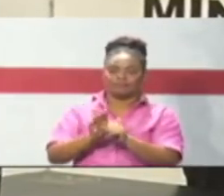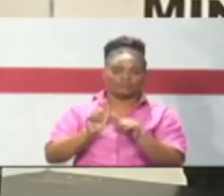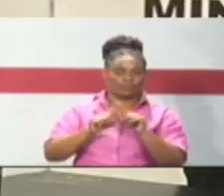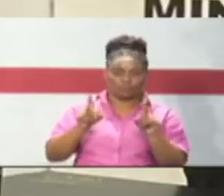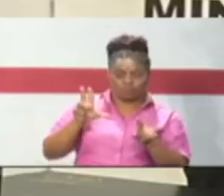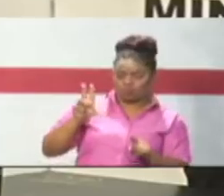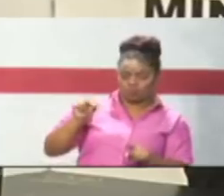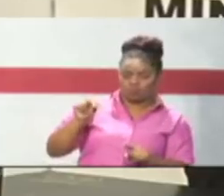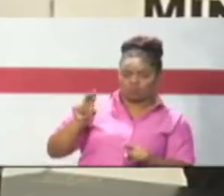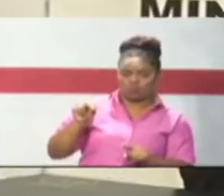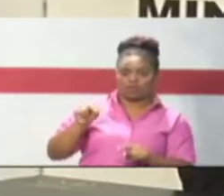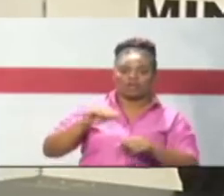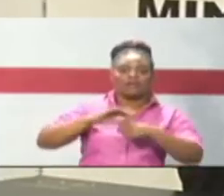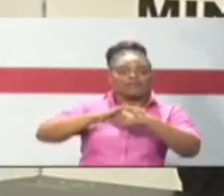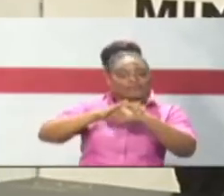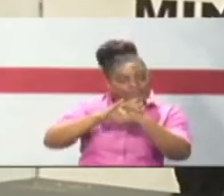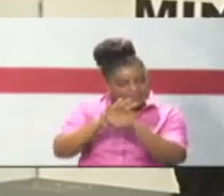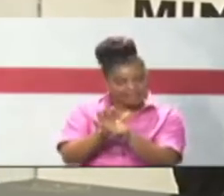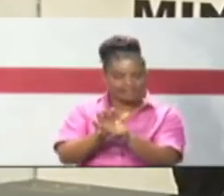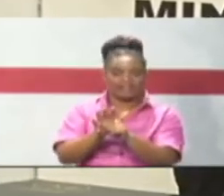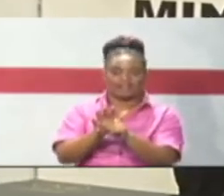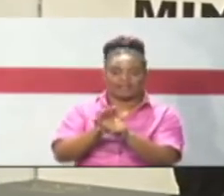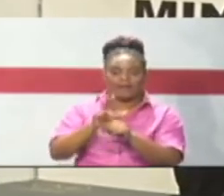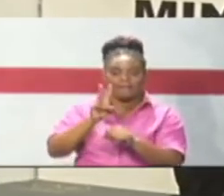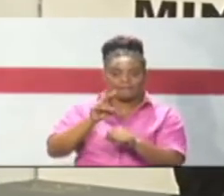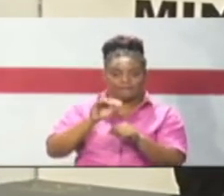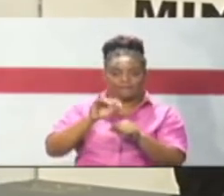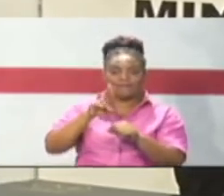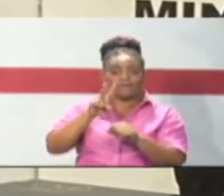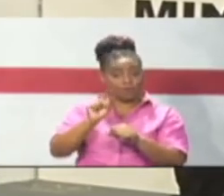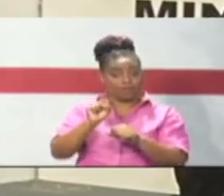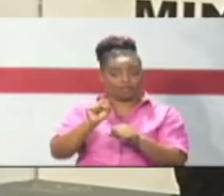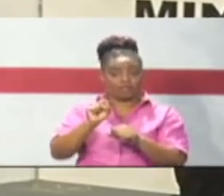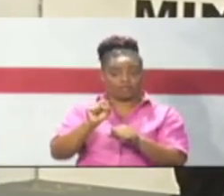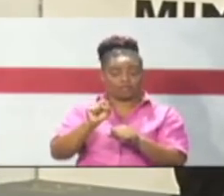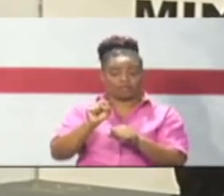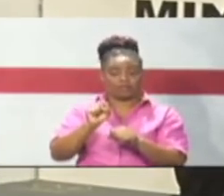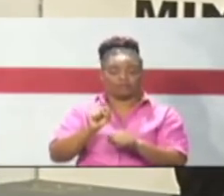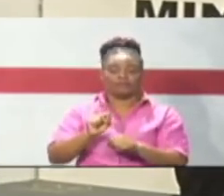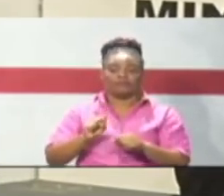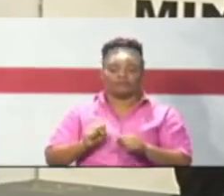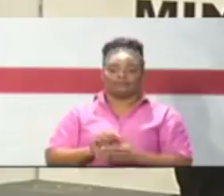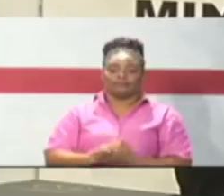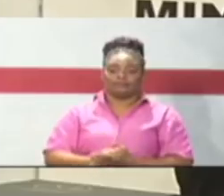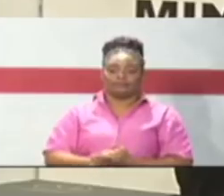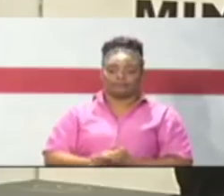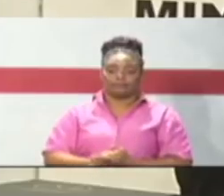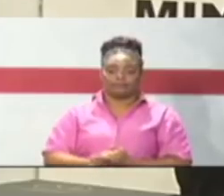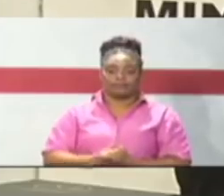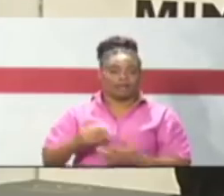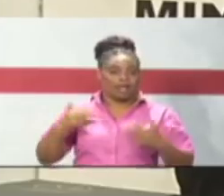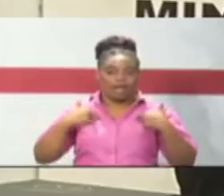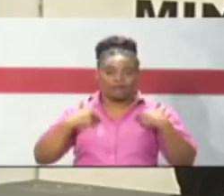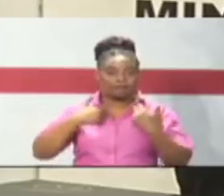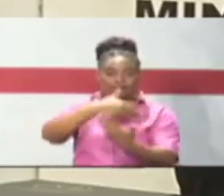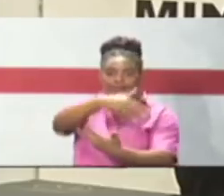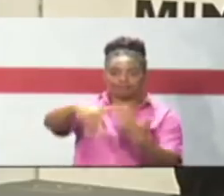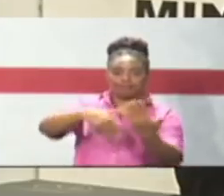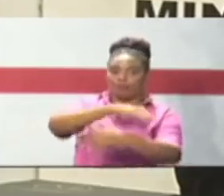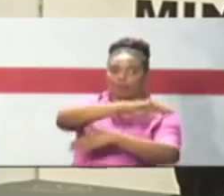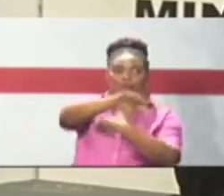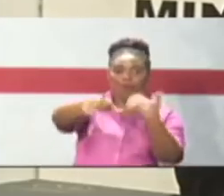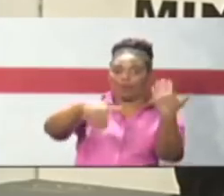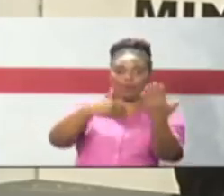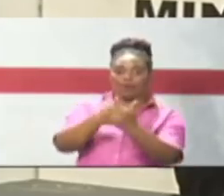that COVID-19, the virus that causes that, the SARS-CoV-2 virus, is in circulation in the